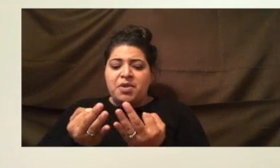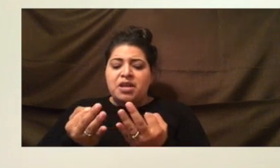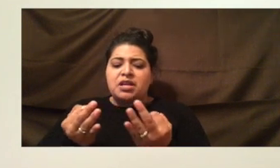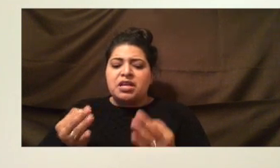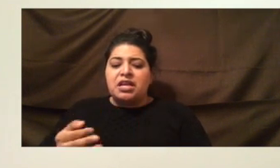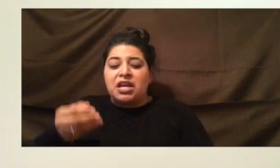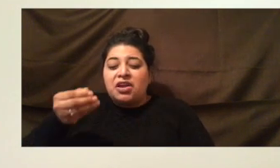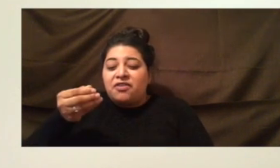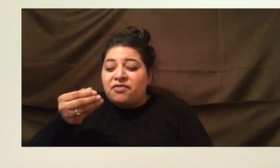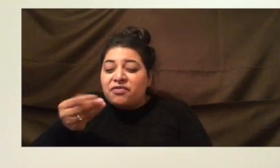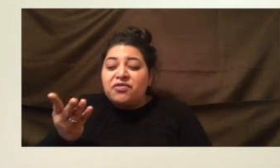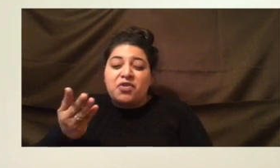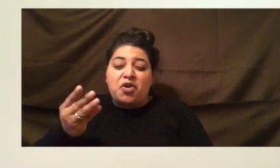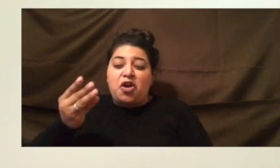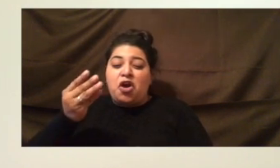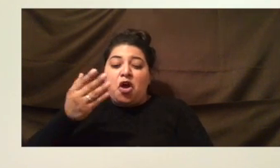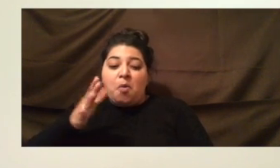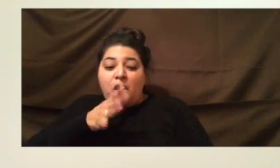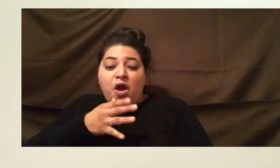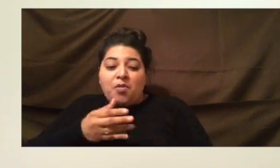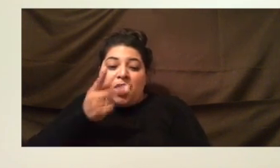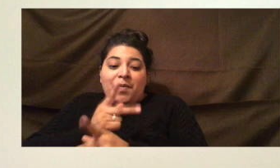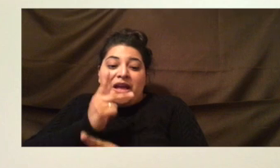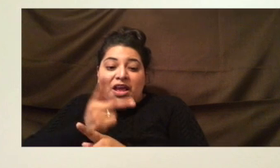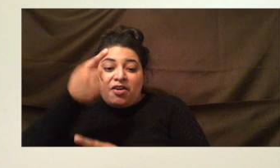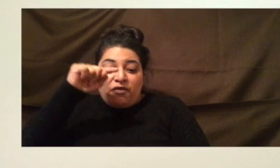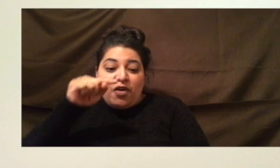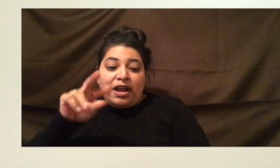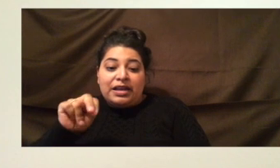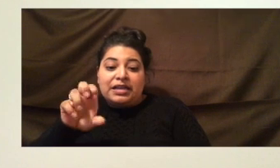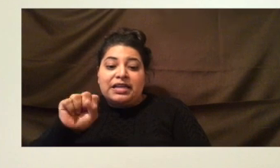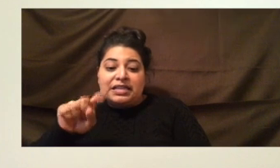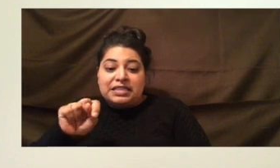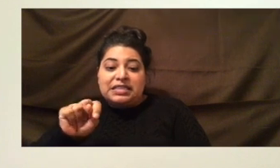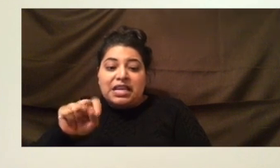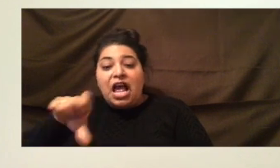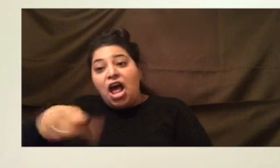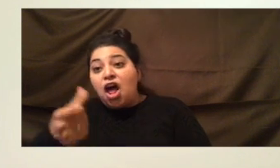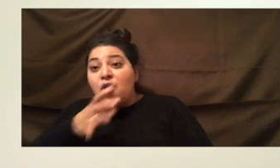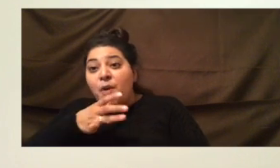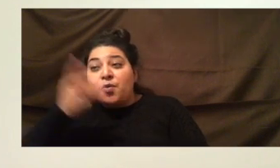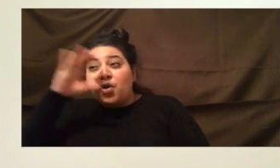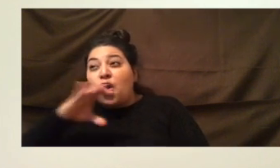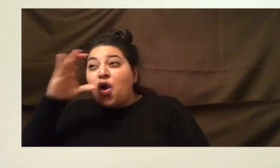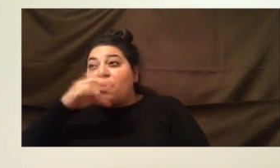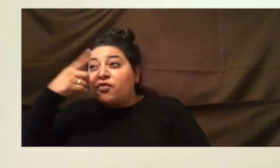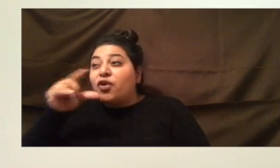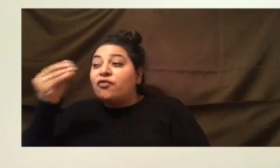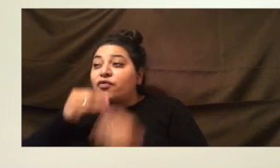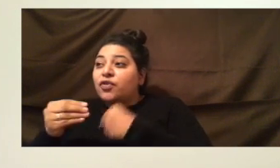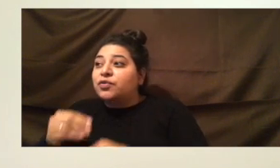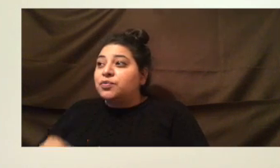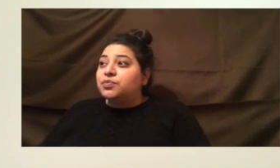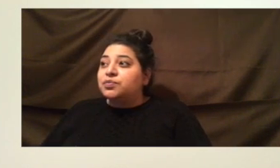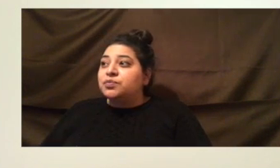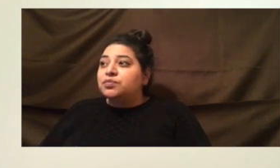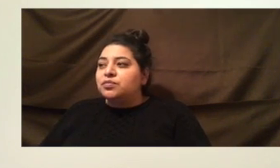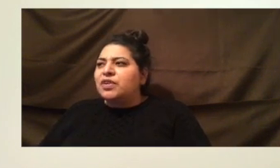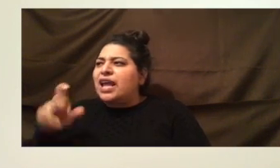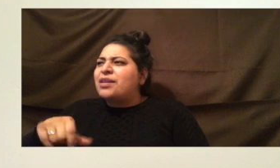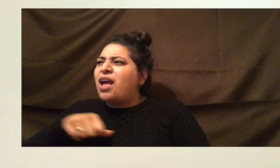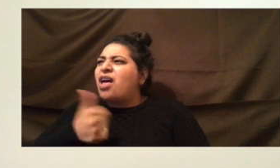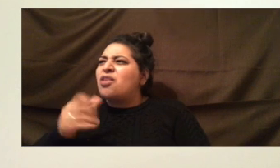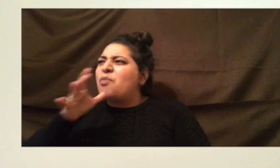mothers babysat the nests, others hunted for food. So there must be more mothers close by. Hey,